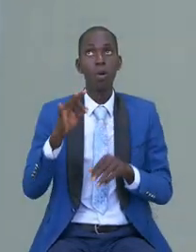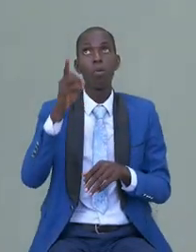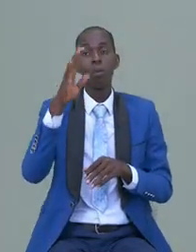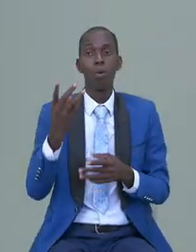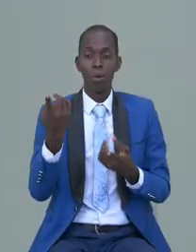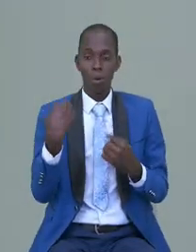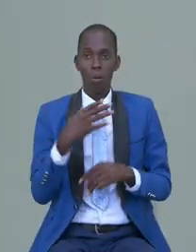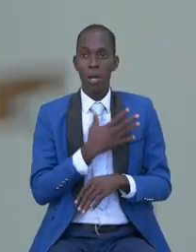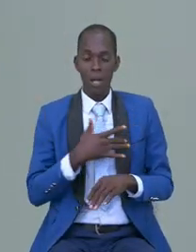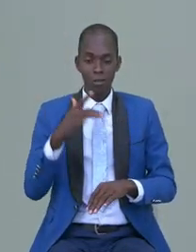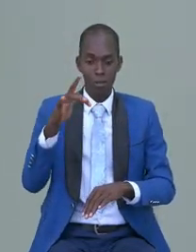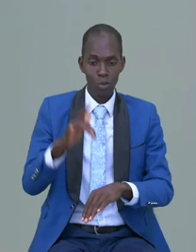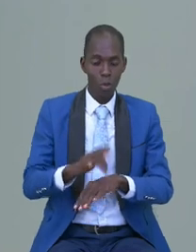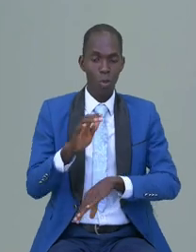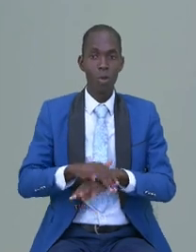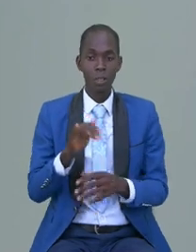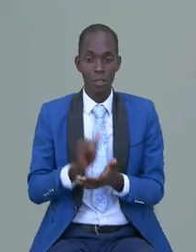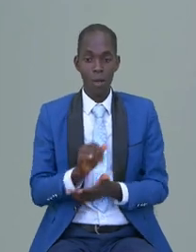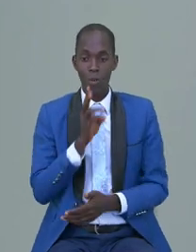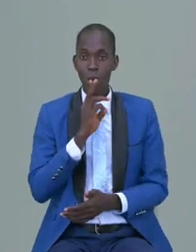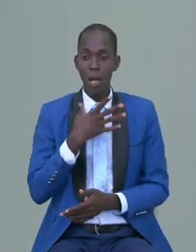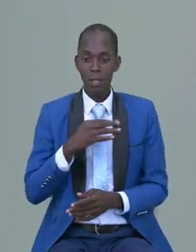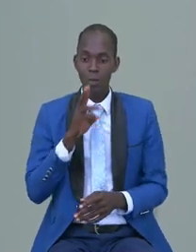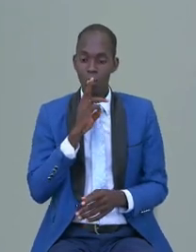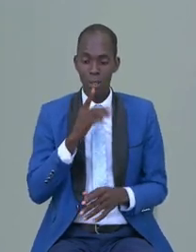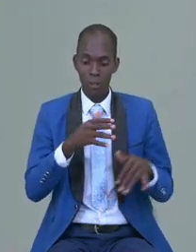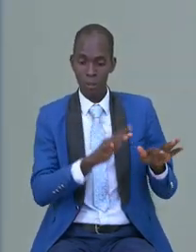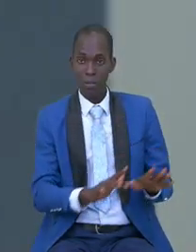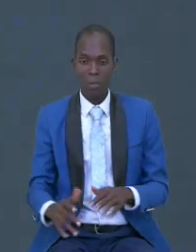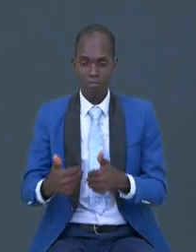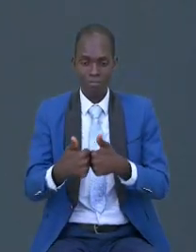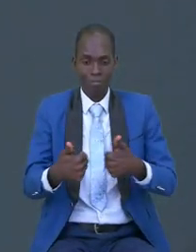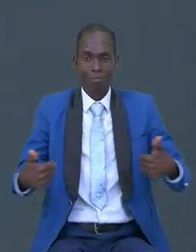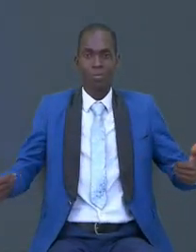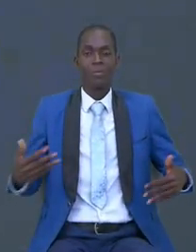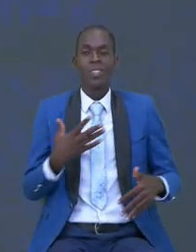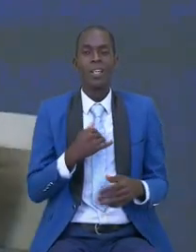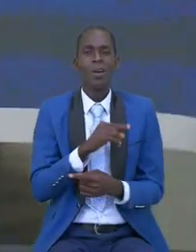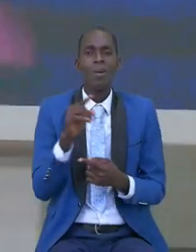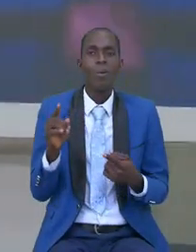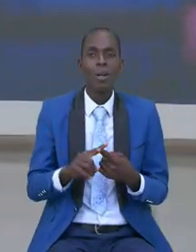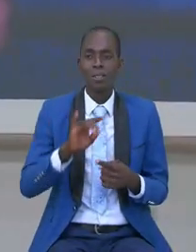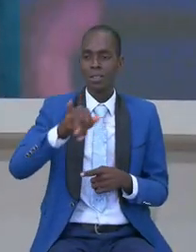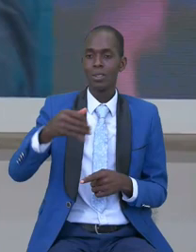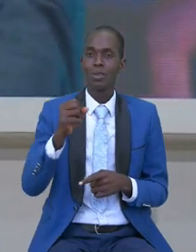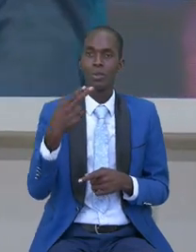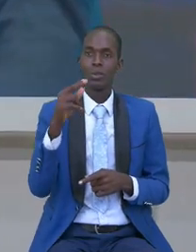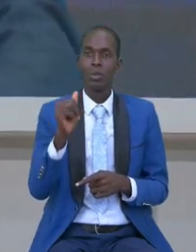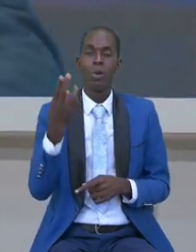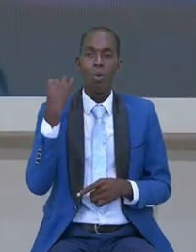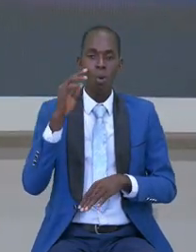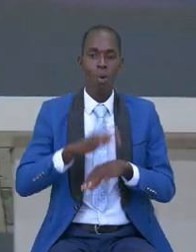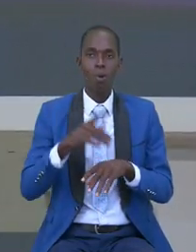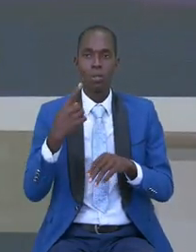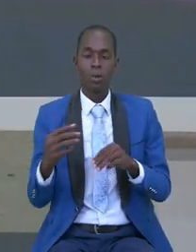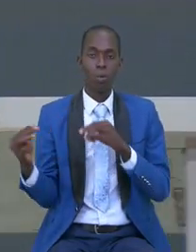priesthood on the shore, the river was parted. And then when Joshua was on the